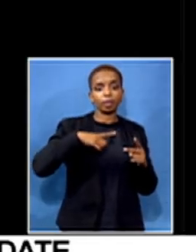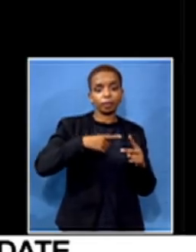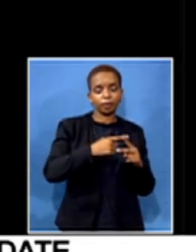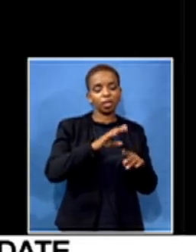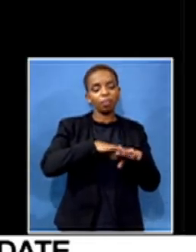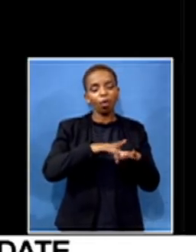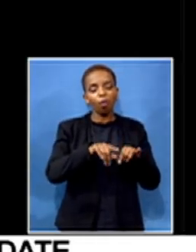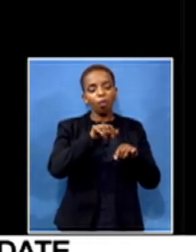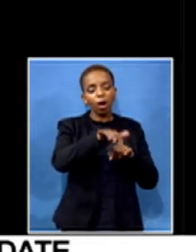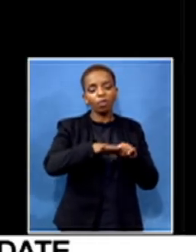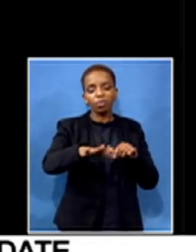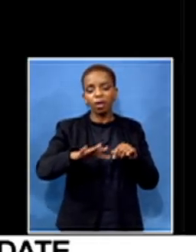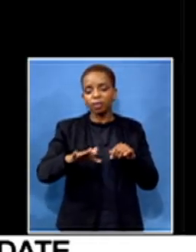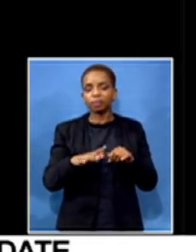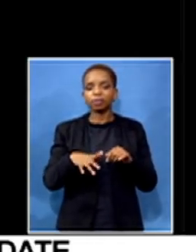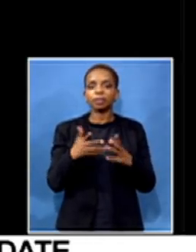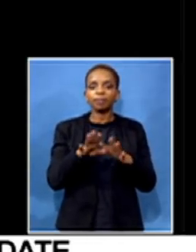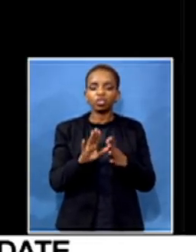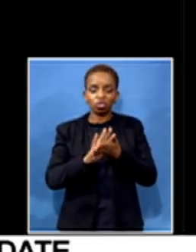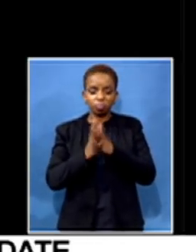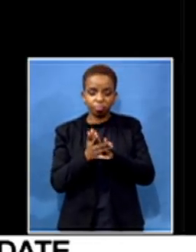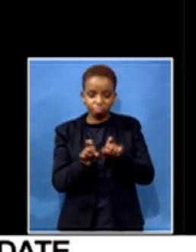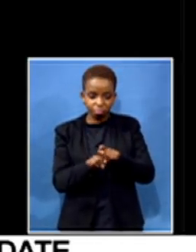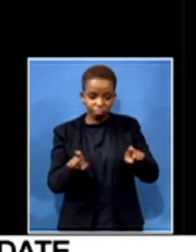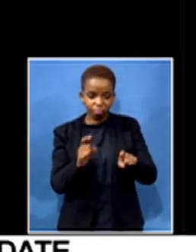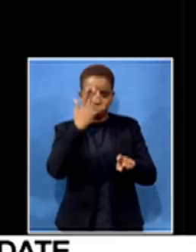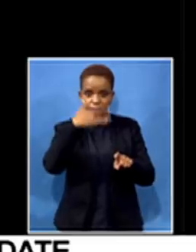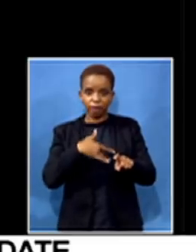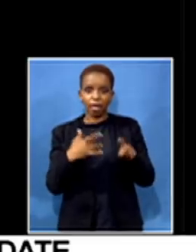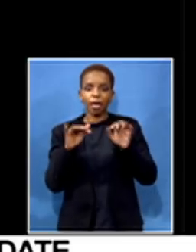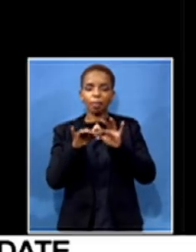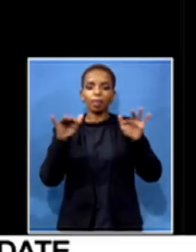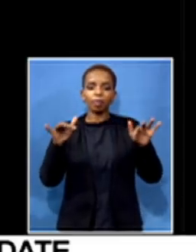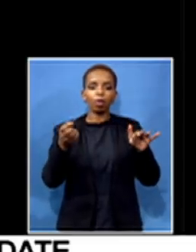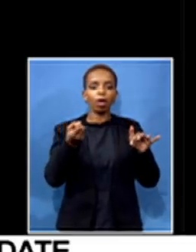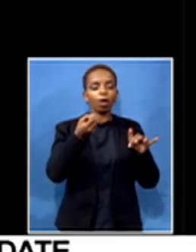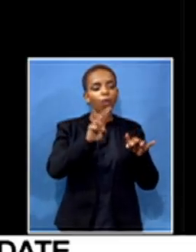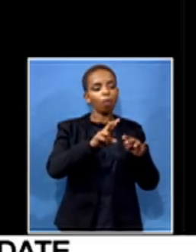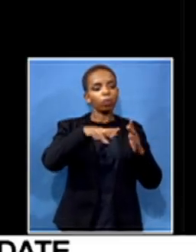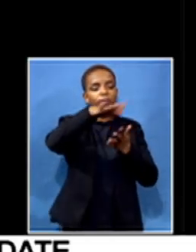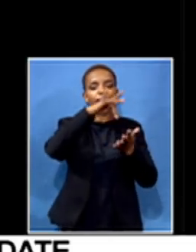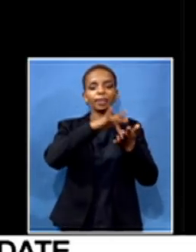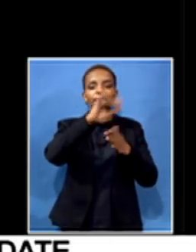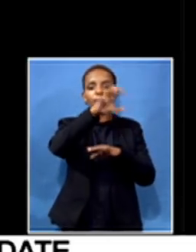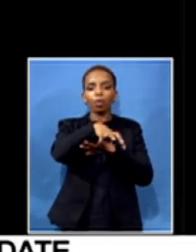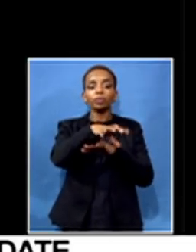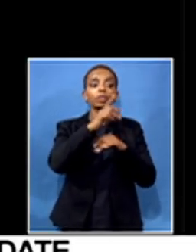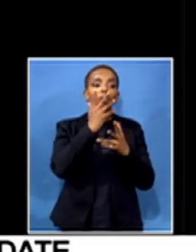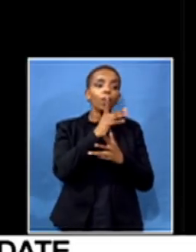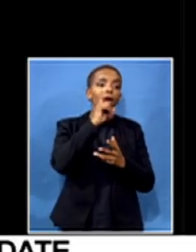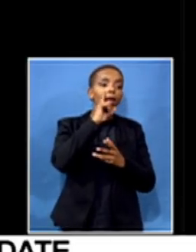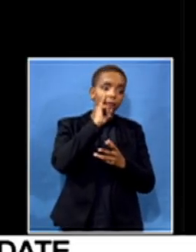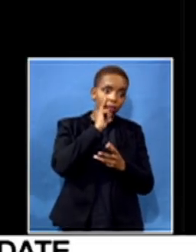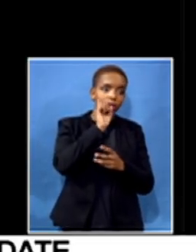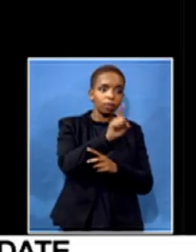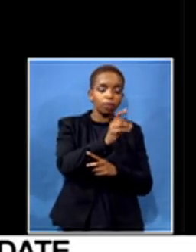and other provincial centers where we see that the hotspots existing. The purpose